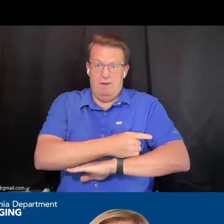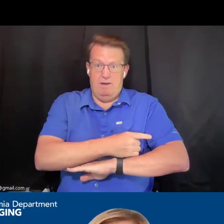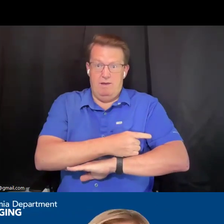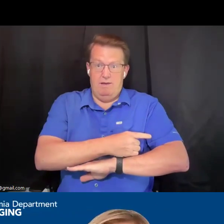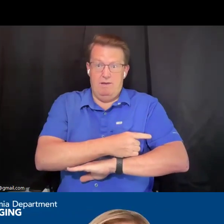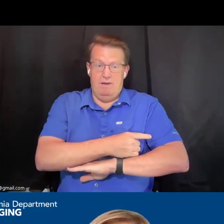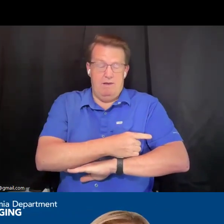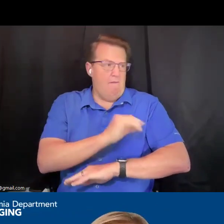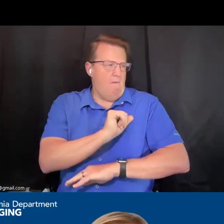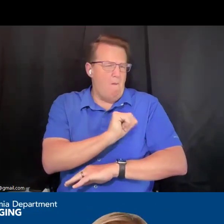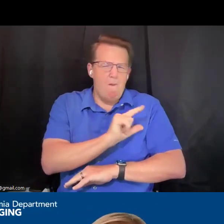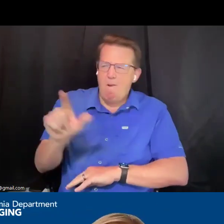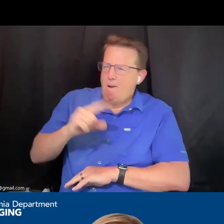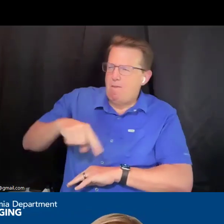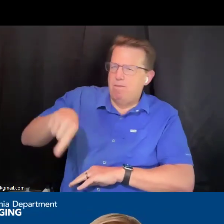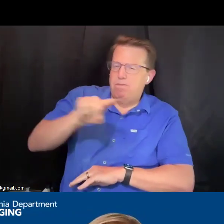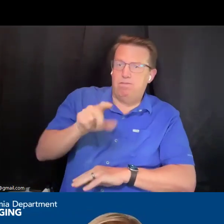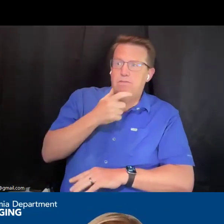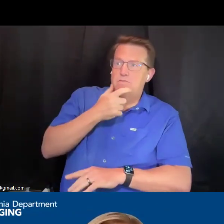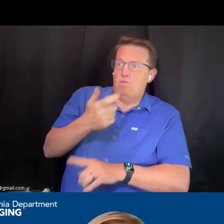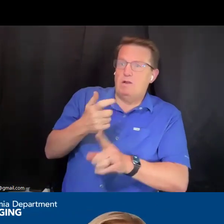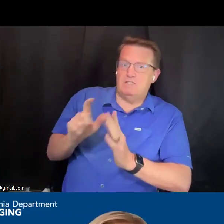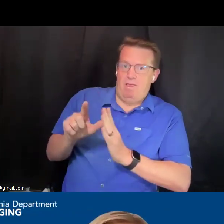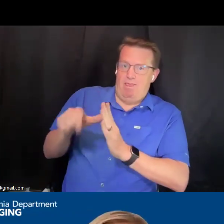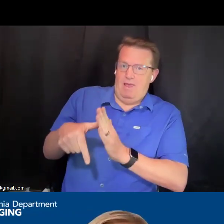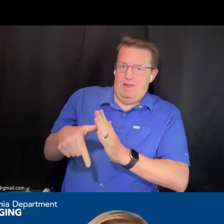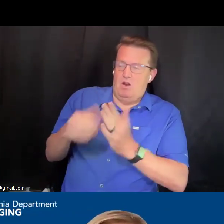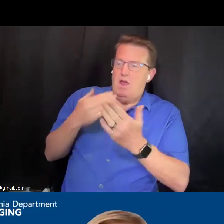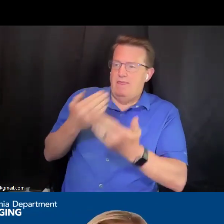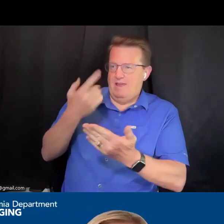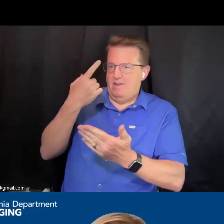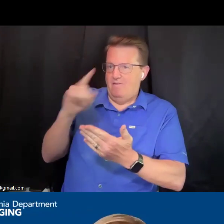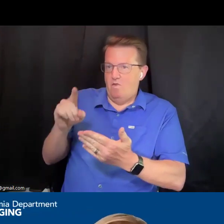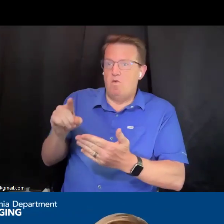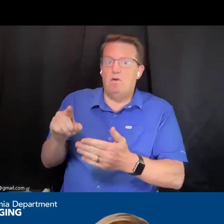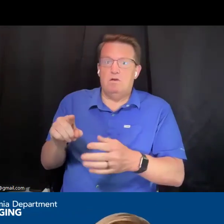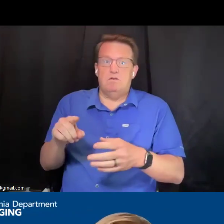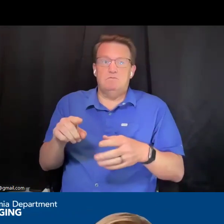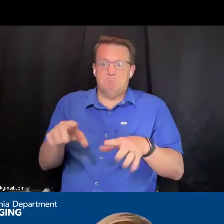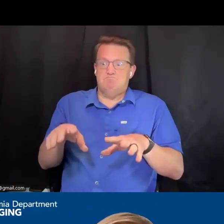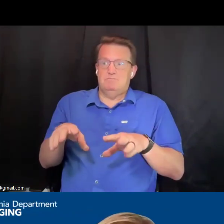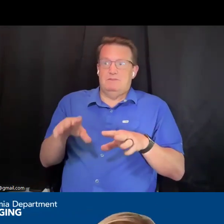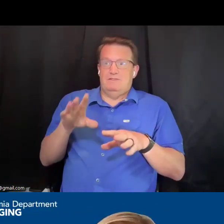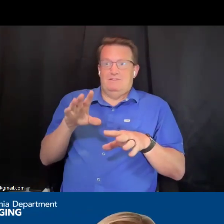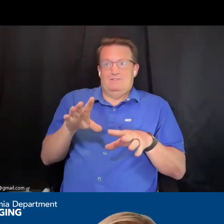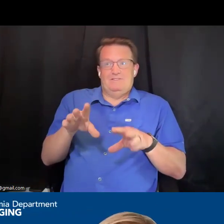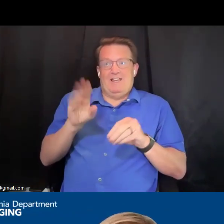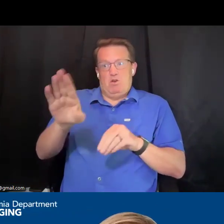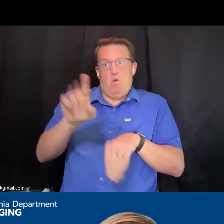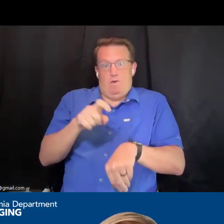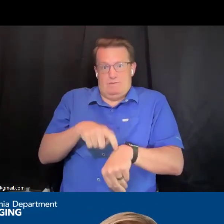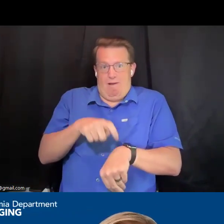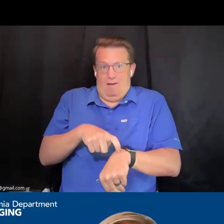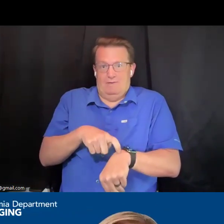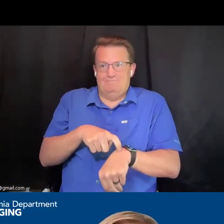be watching this after today with our recording. So thank you all for taking time out of your busy schedules to join us